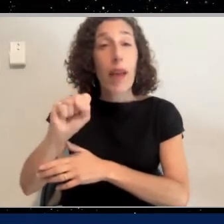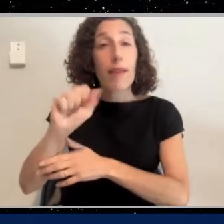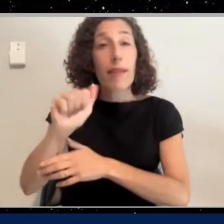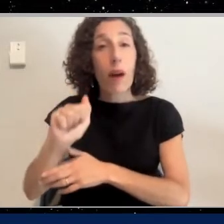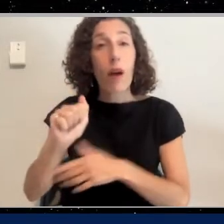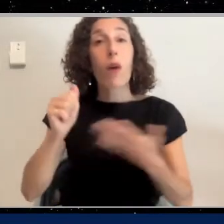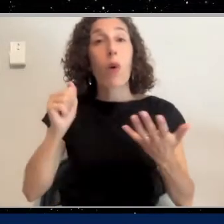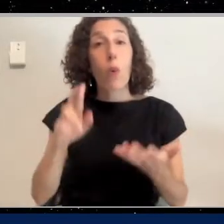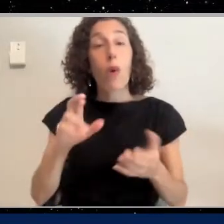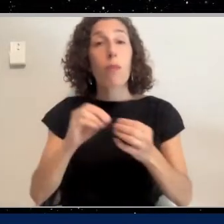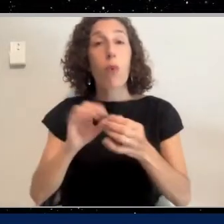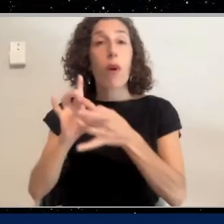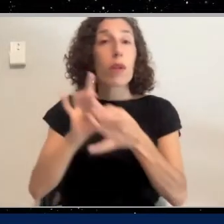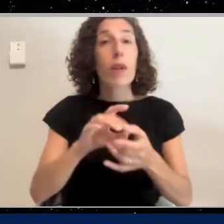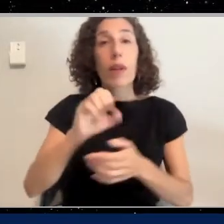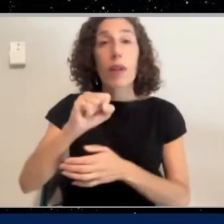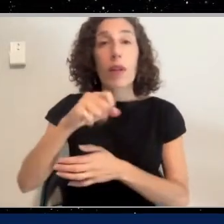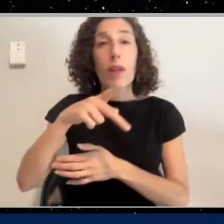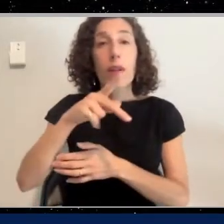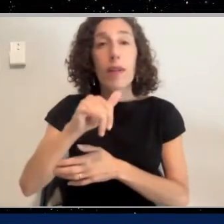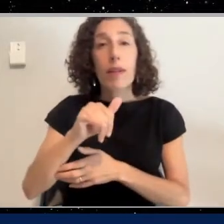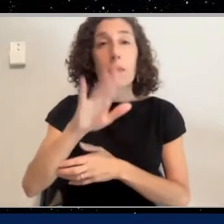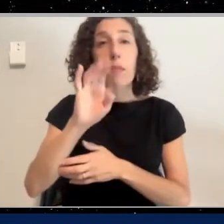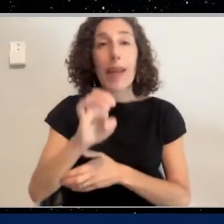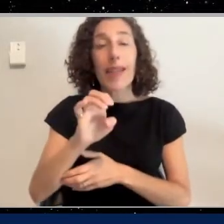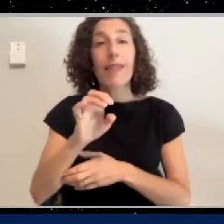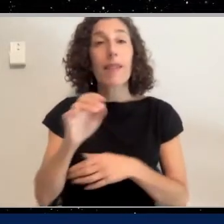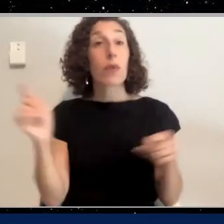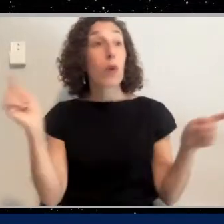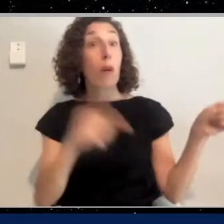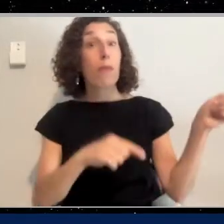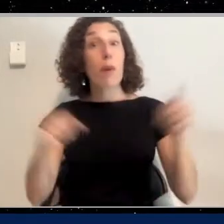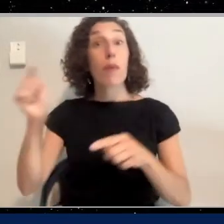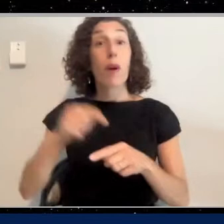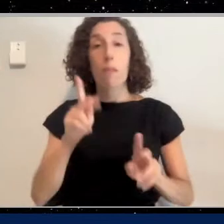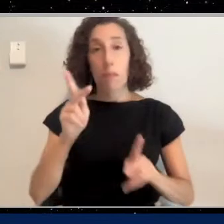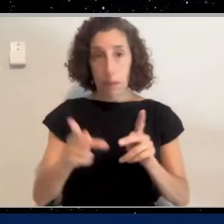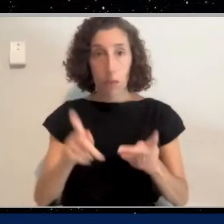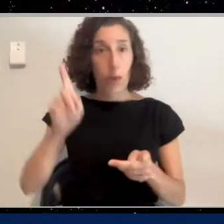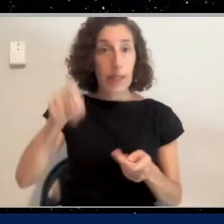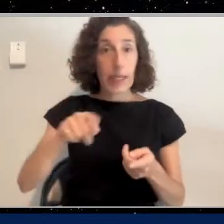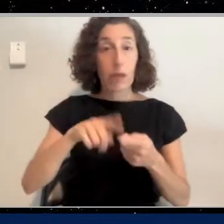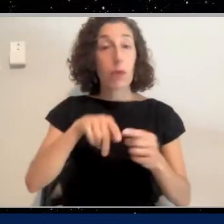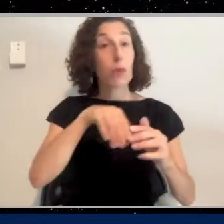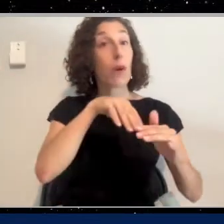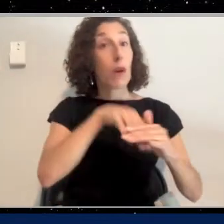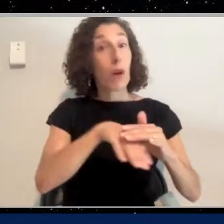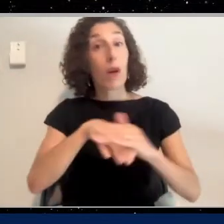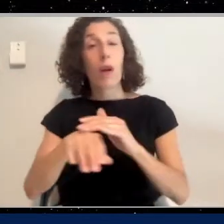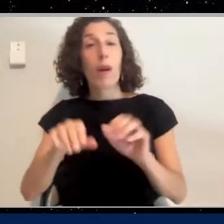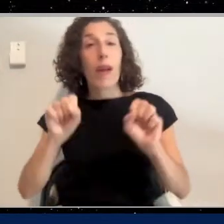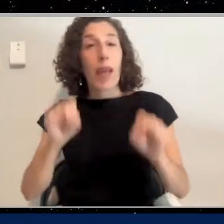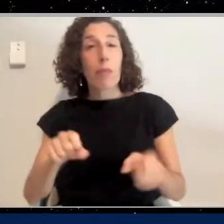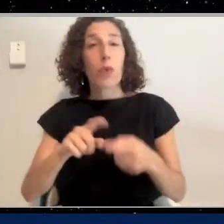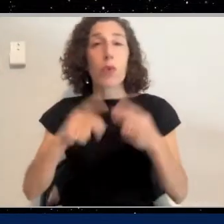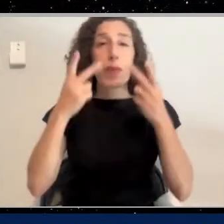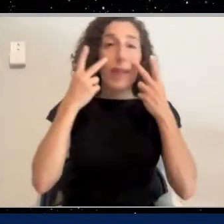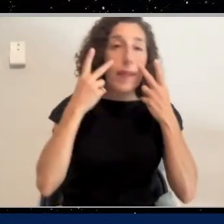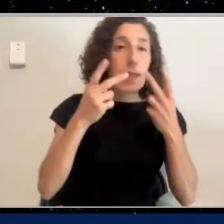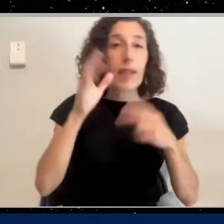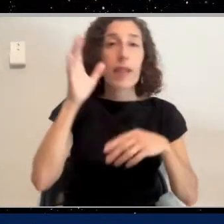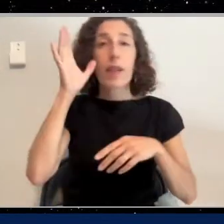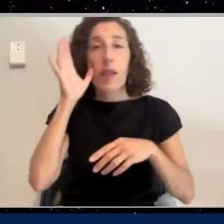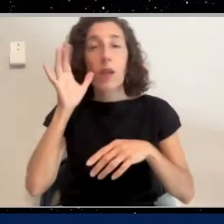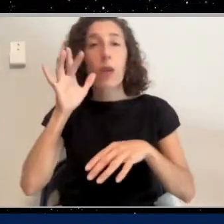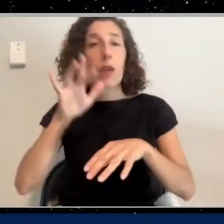that mission, we recognize that accessibility and inclusion of people with disabilities is really